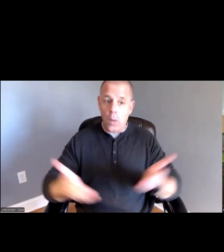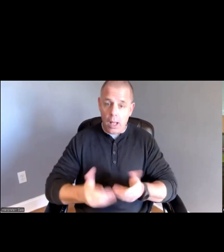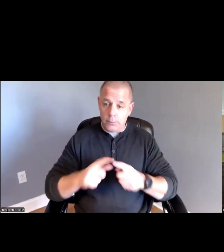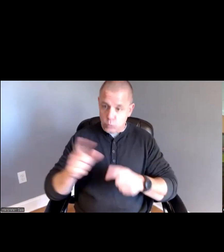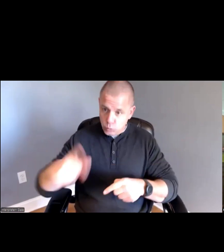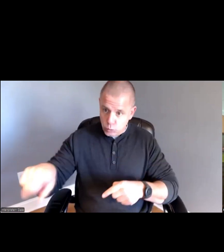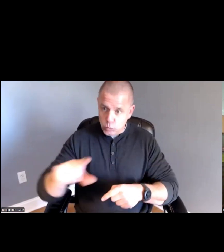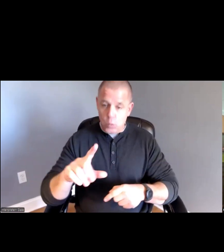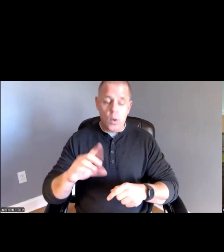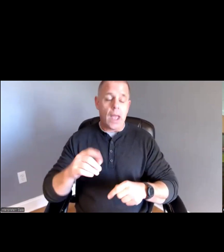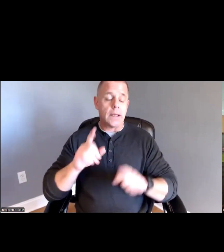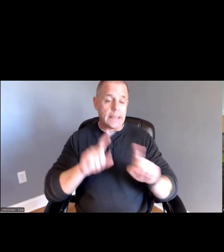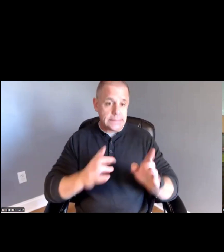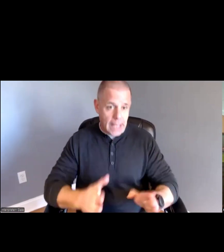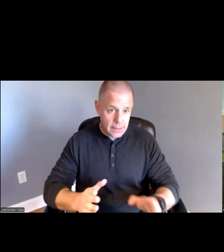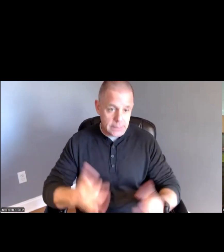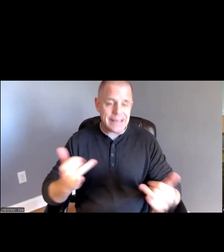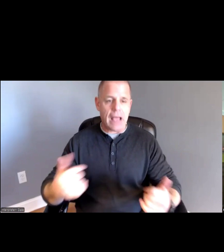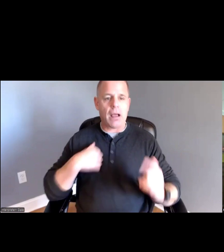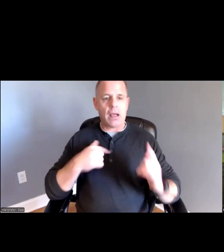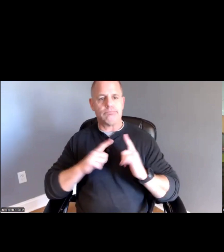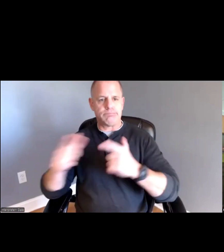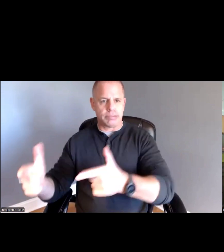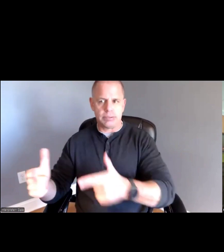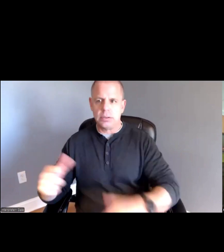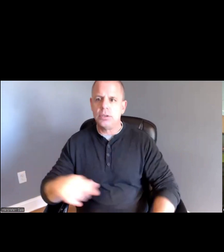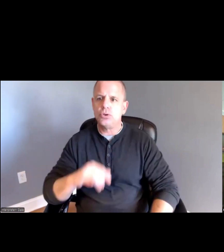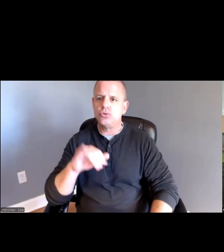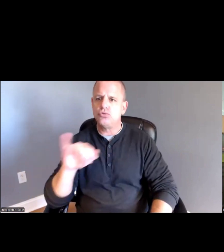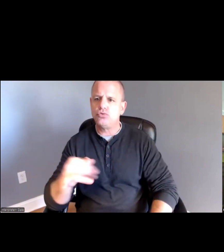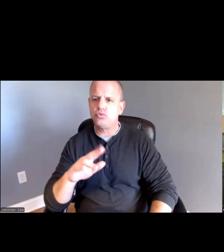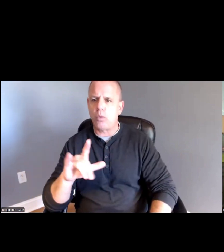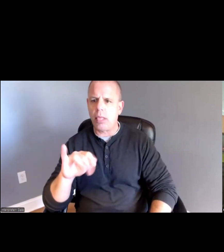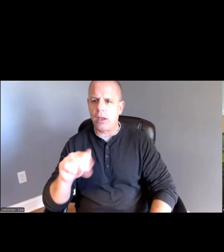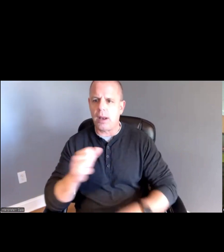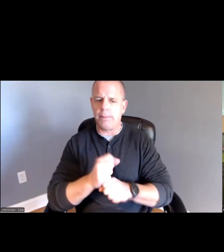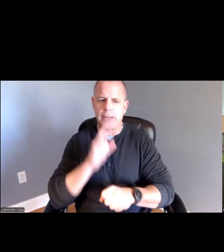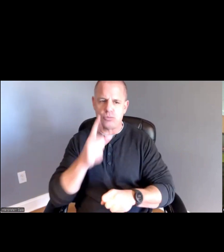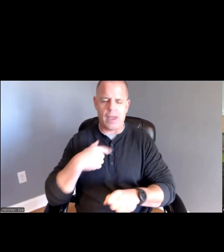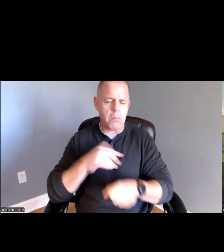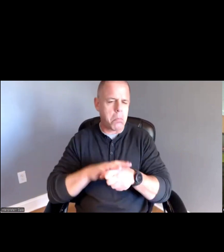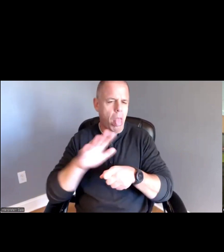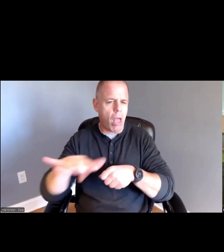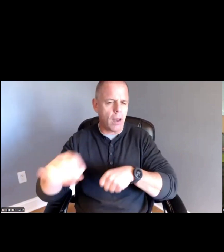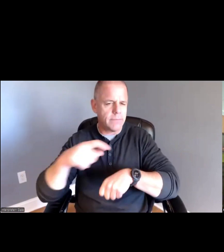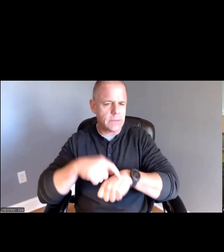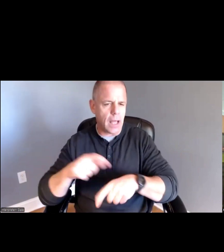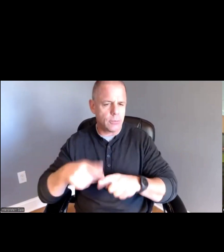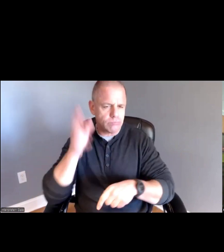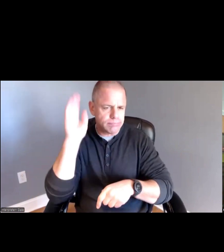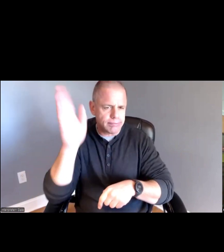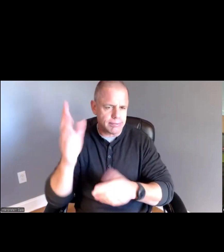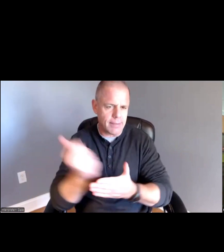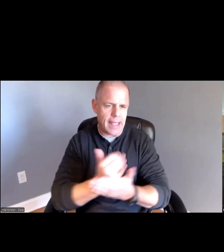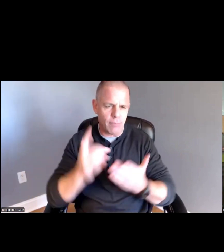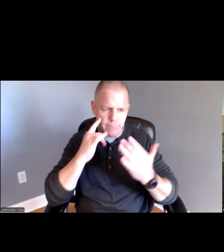attendees. I will now hand this over to Juliana to make sure that we have time to get through everything that we have set up for you today.